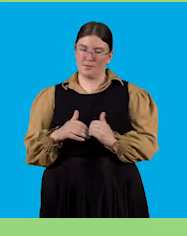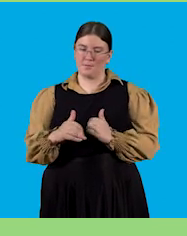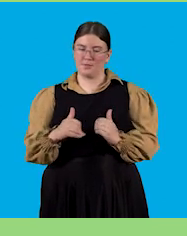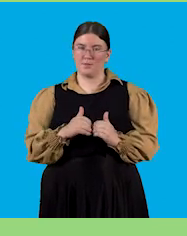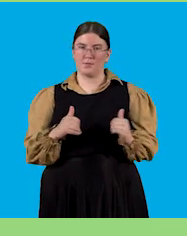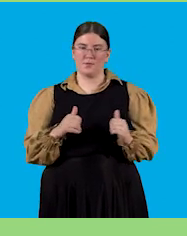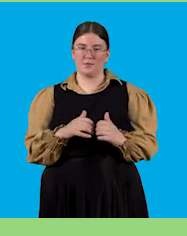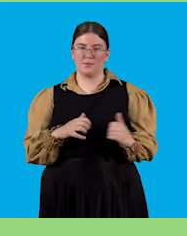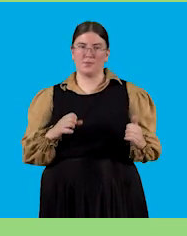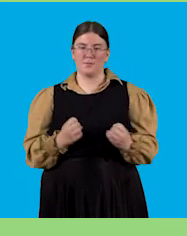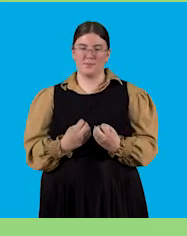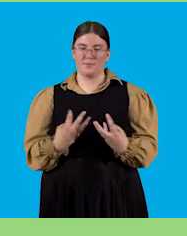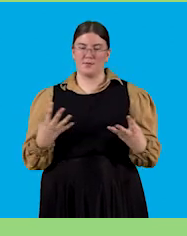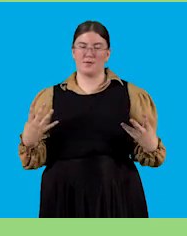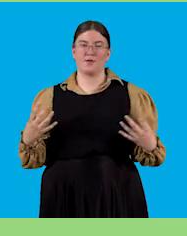the